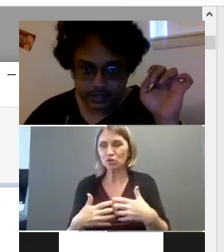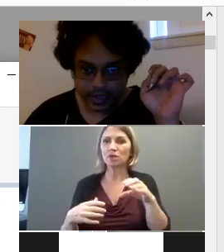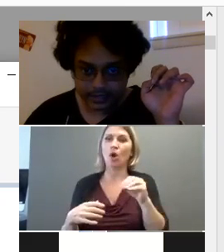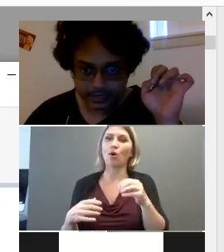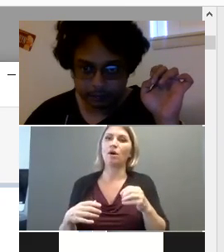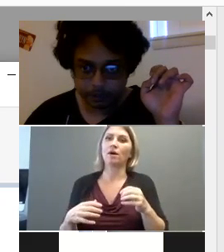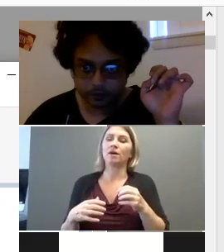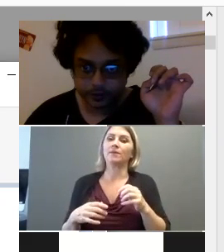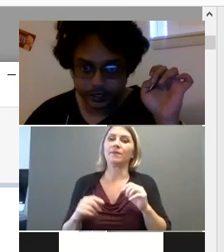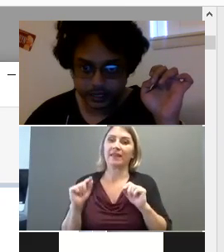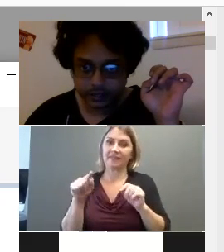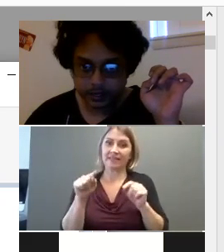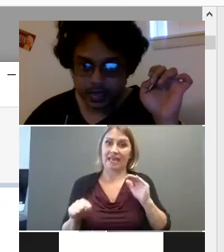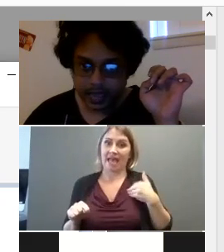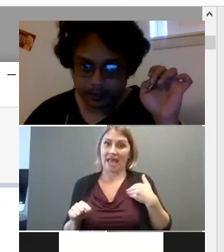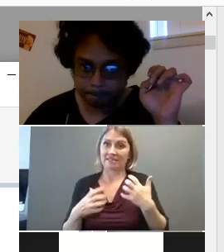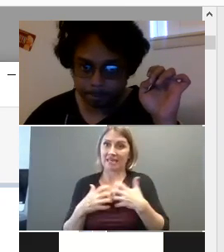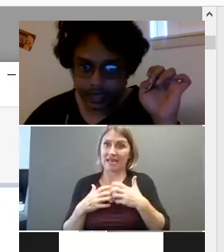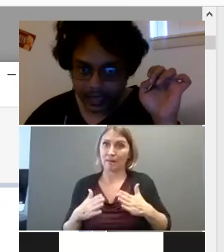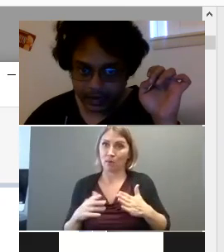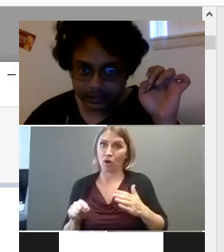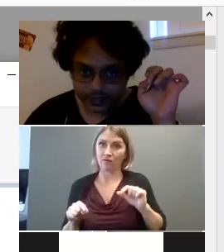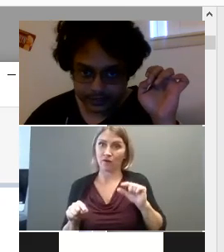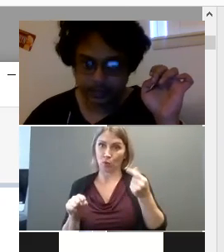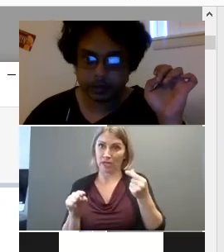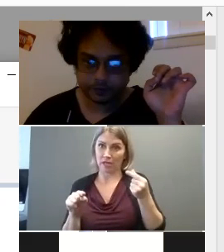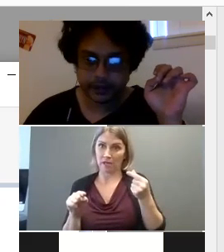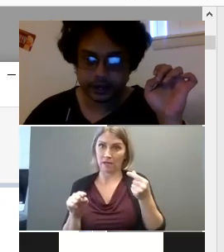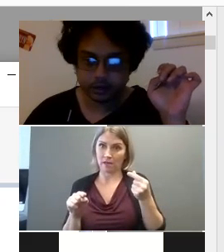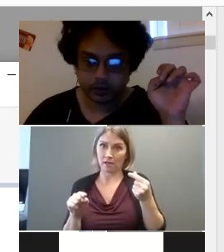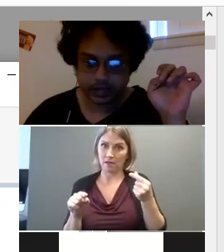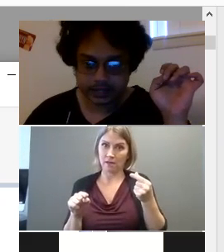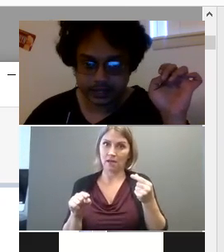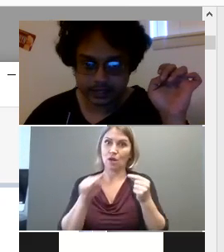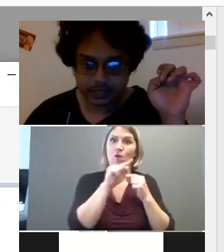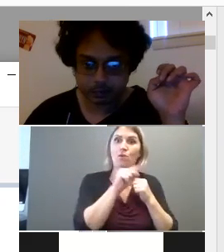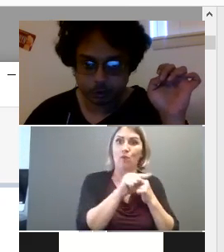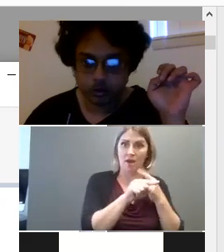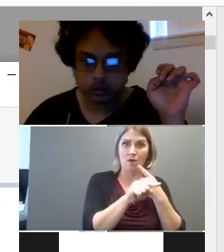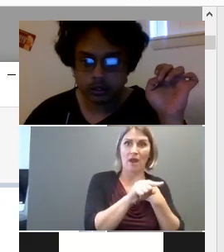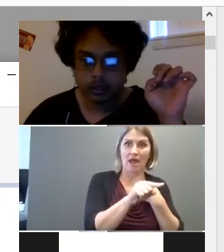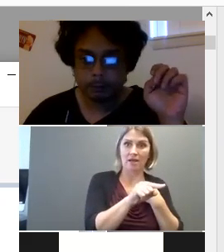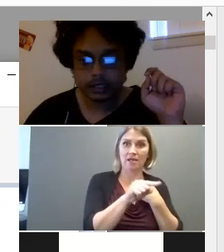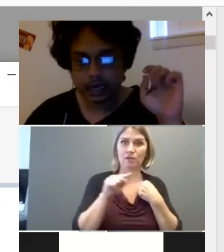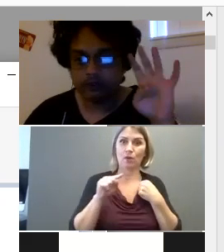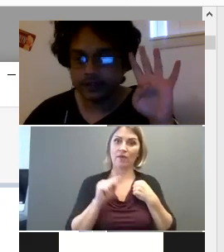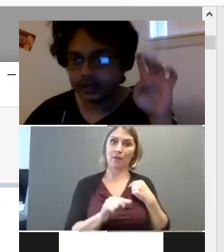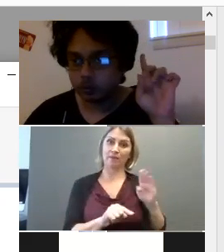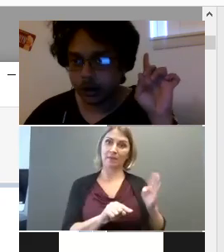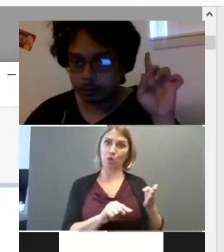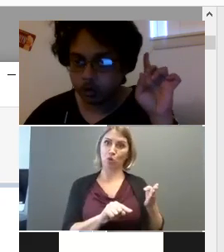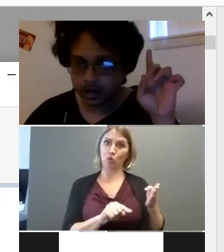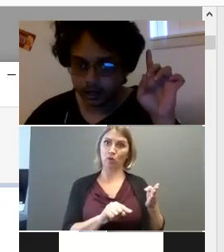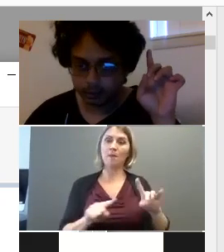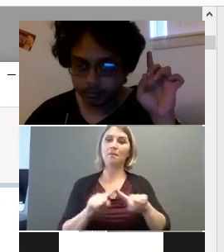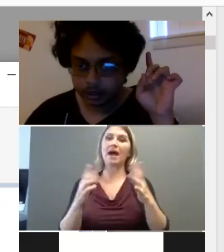since this has a neighbor of green and this has a neighbor of red, we can assign this as blue. But now we